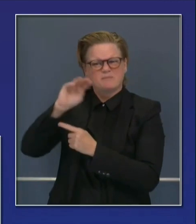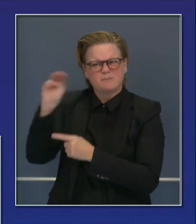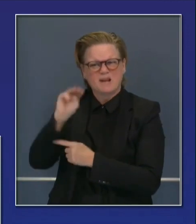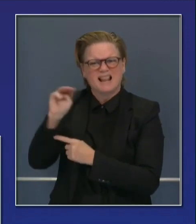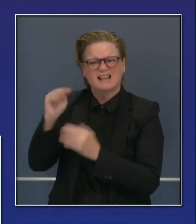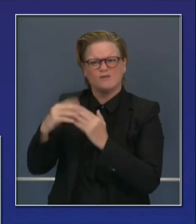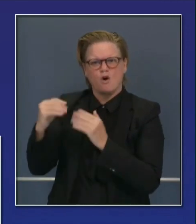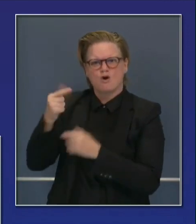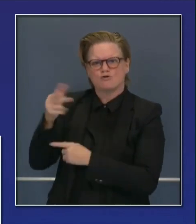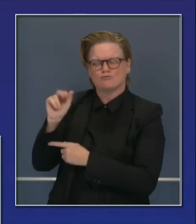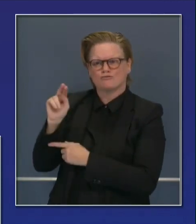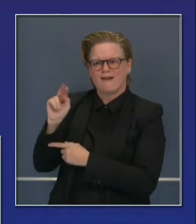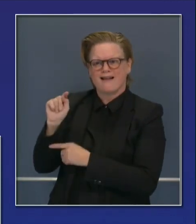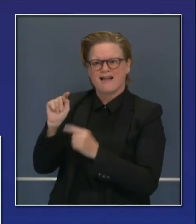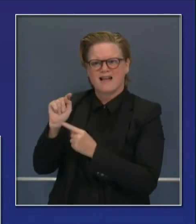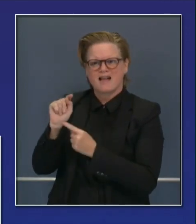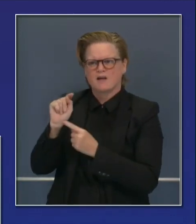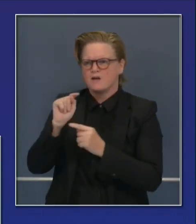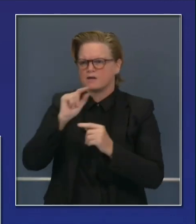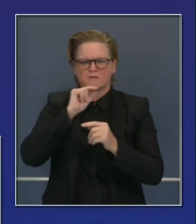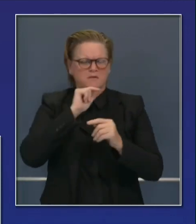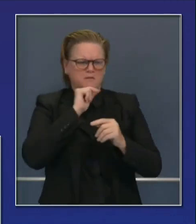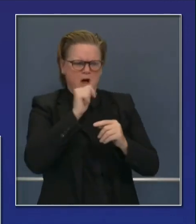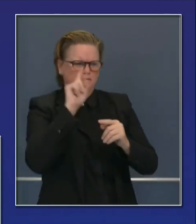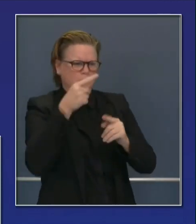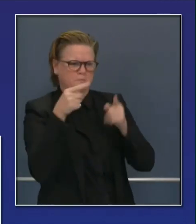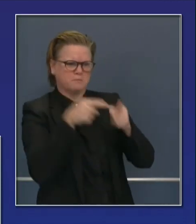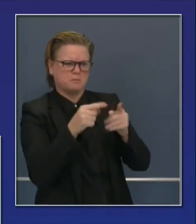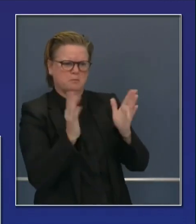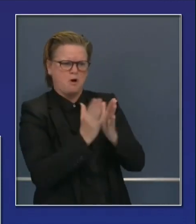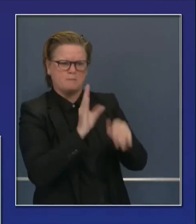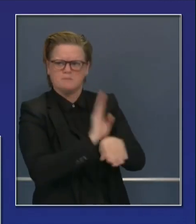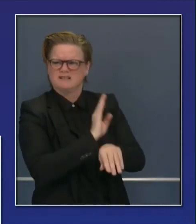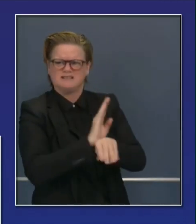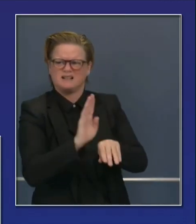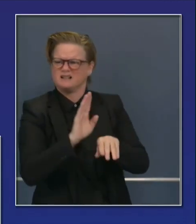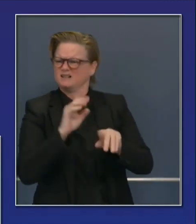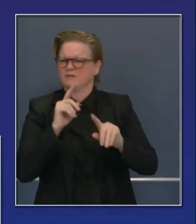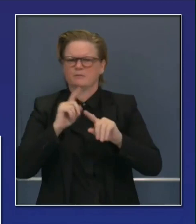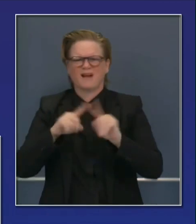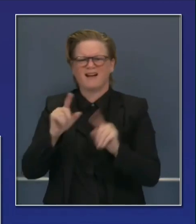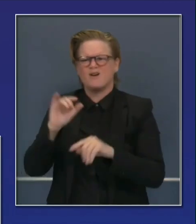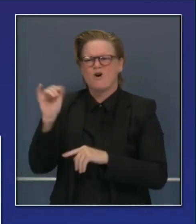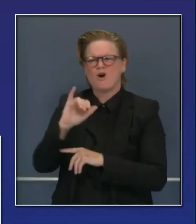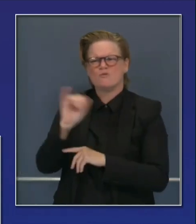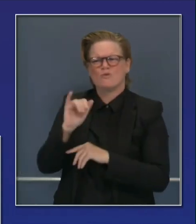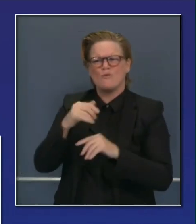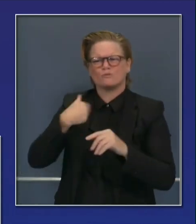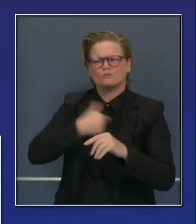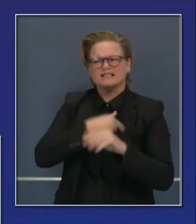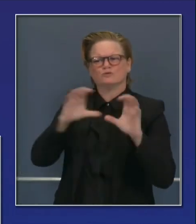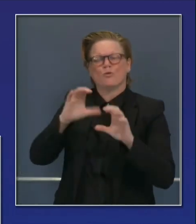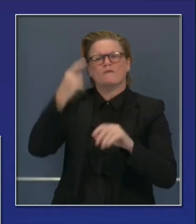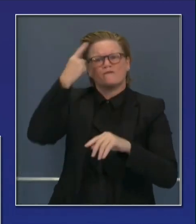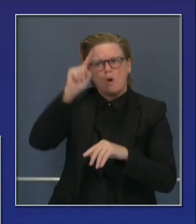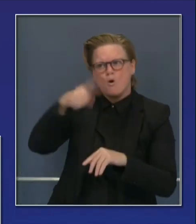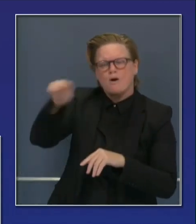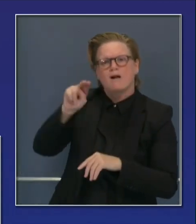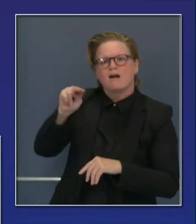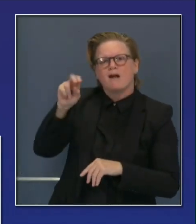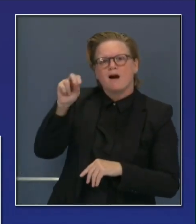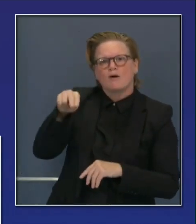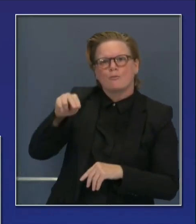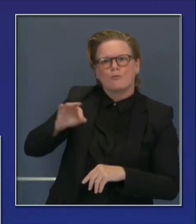are not just for small businesses. A number of key legislative leaders made the point that we needed to do more for nonprofits and for